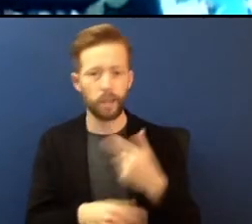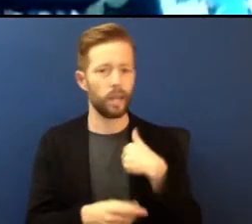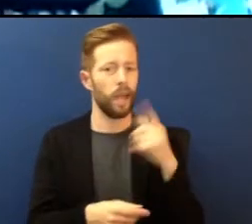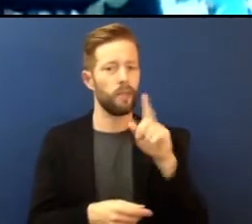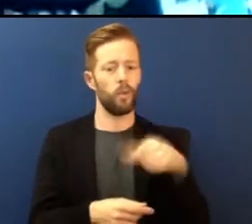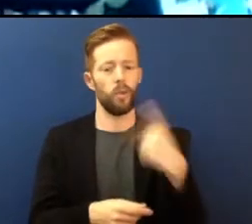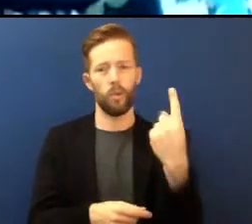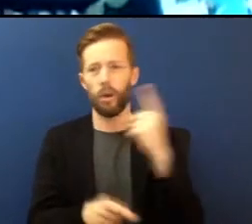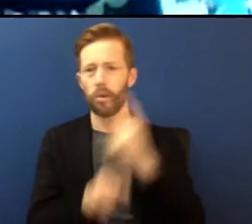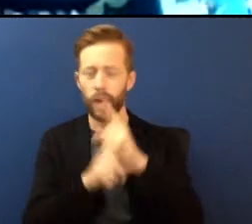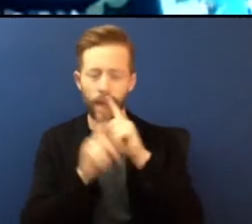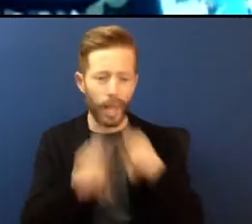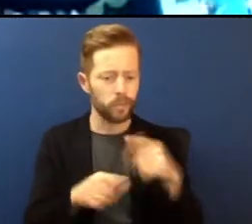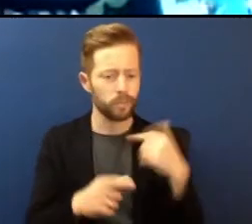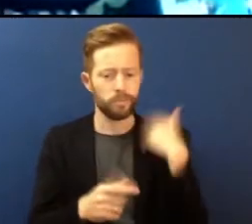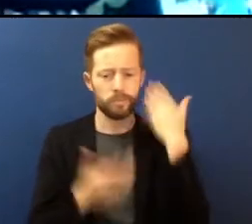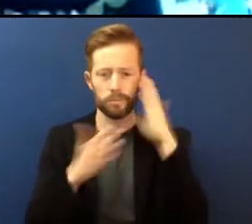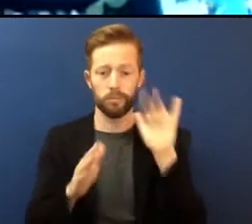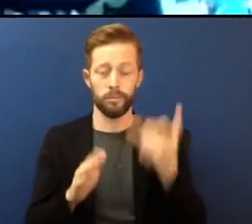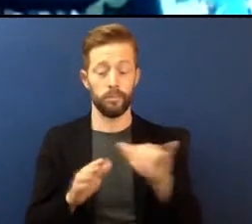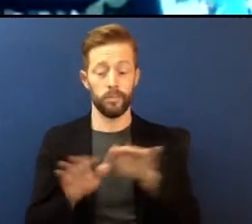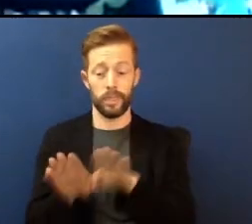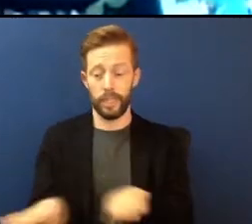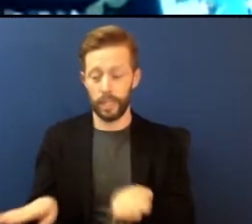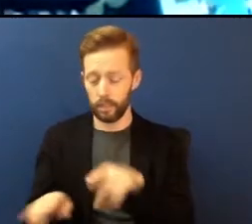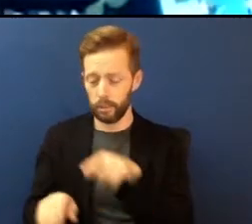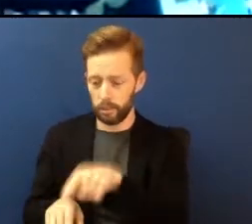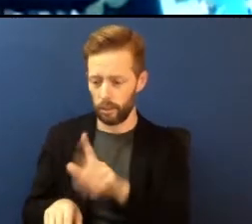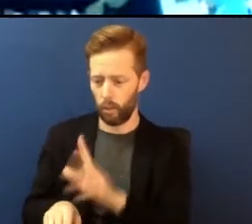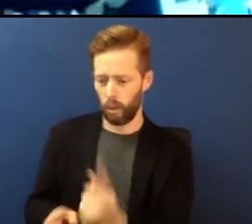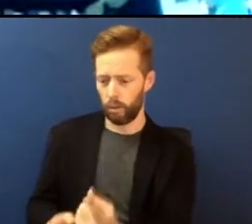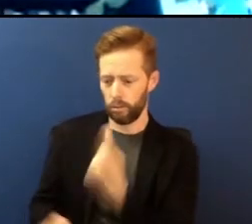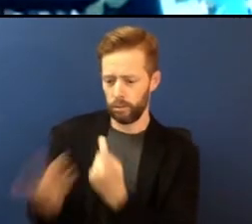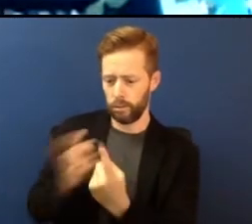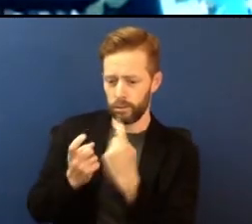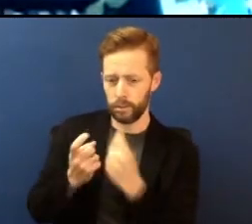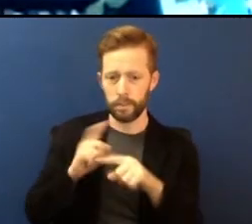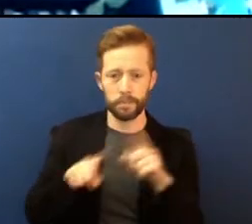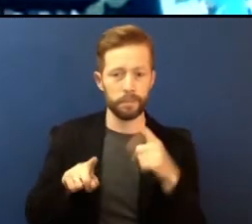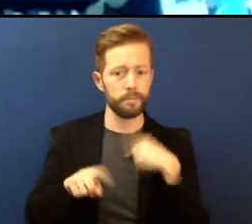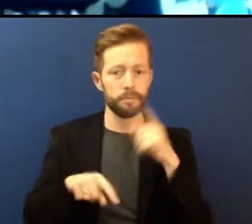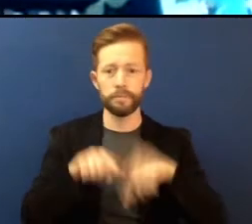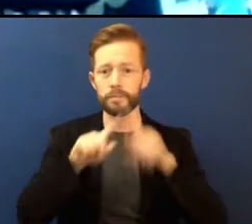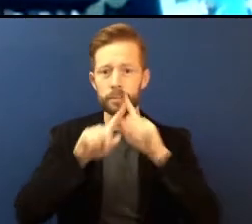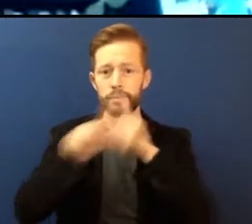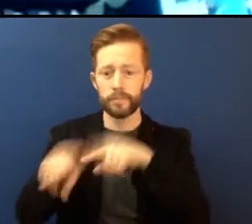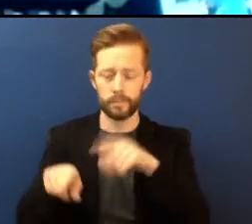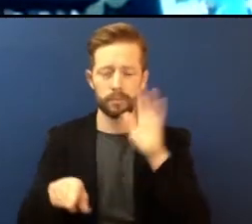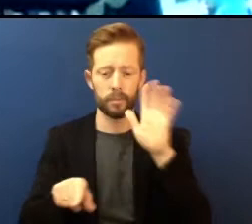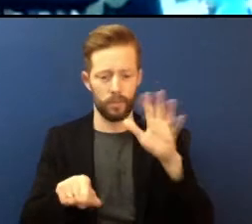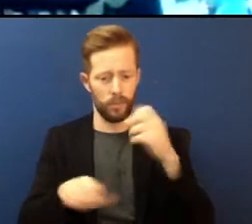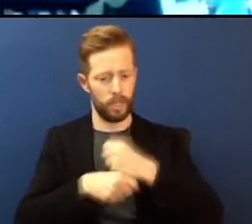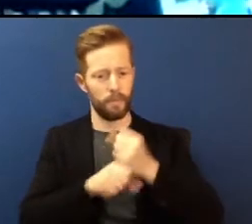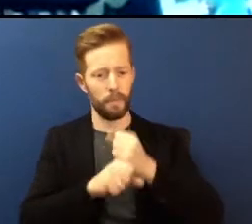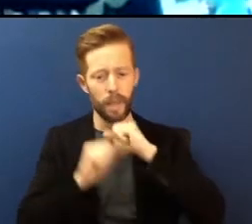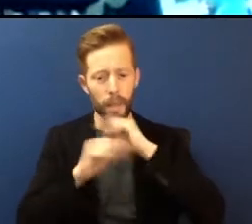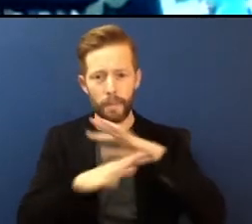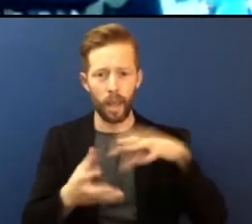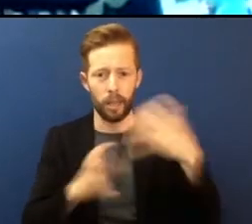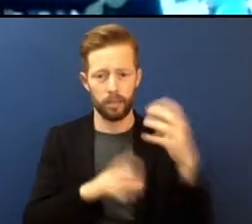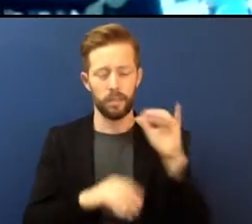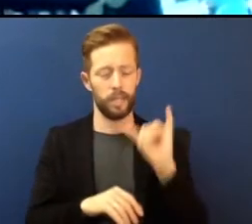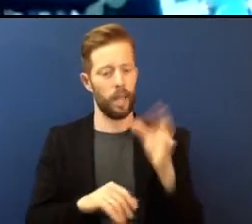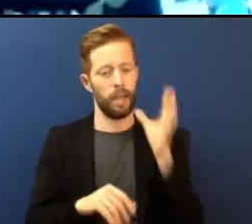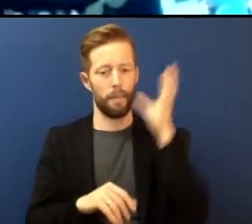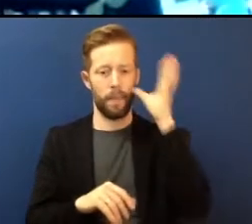right. There's probably one and only one correct answer. I'm not sure what that is. The kids are going to ask me questions. I don't know what the answers are. It's going to make a